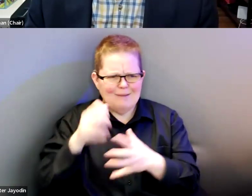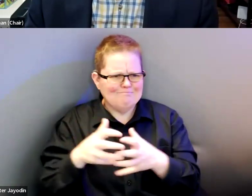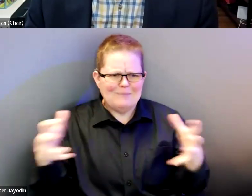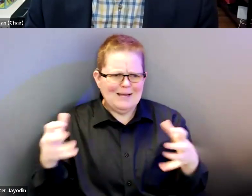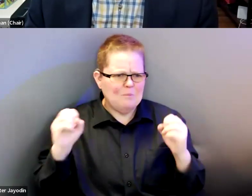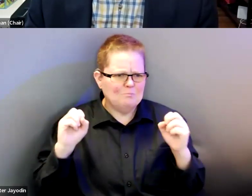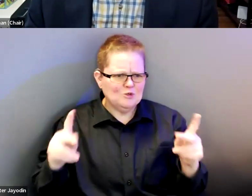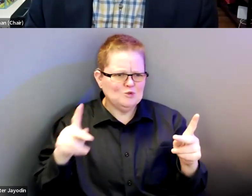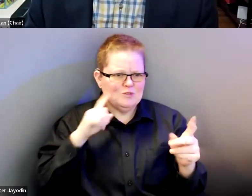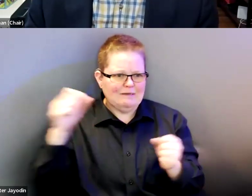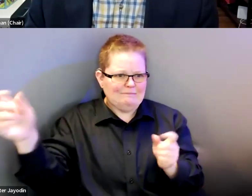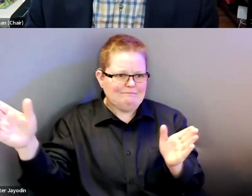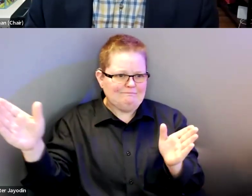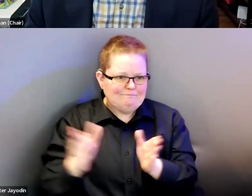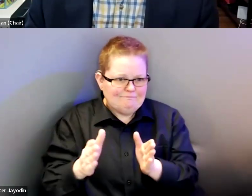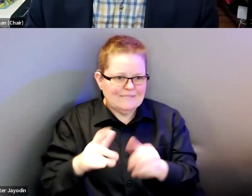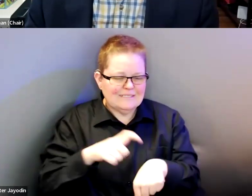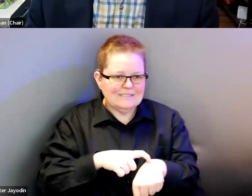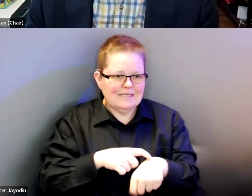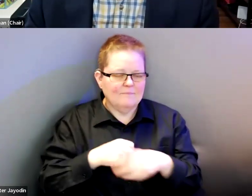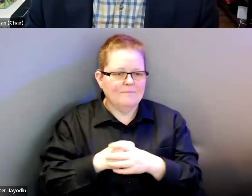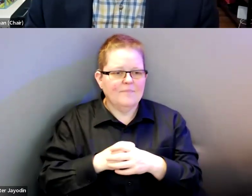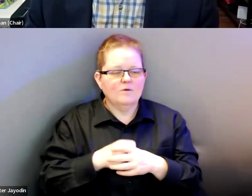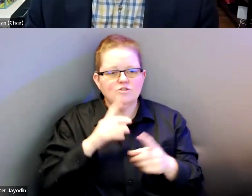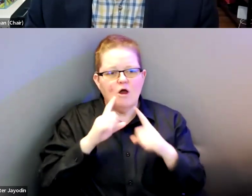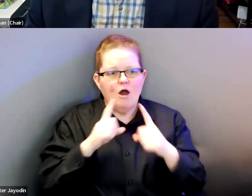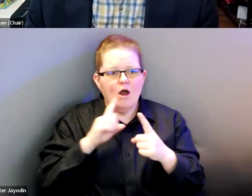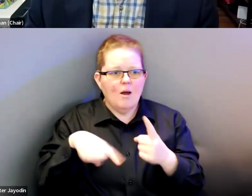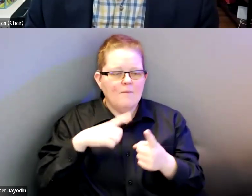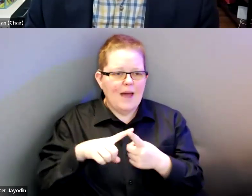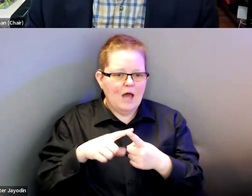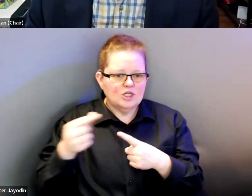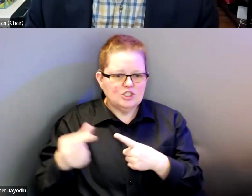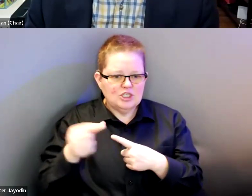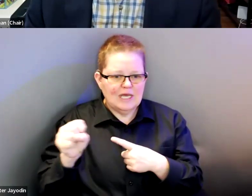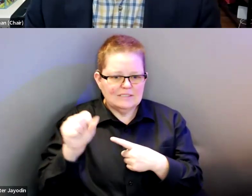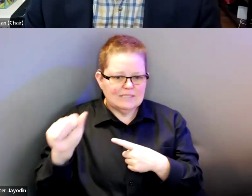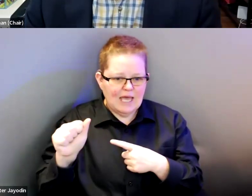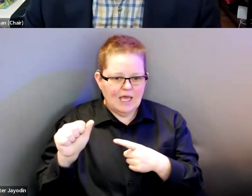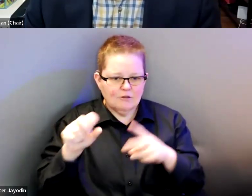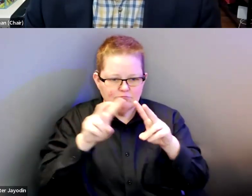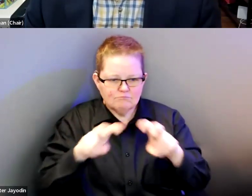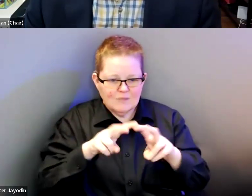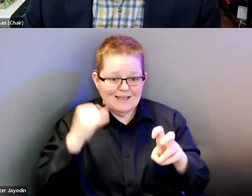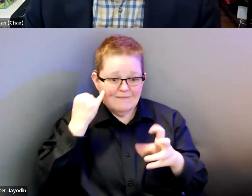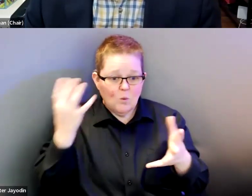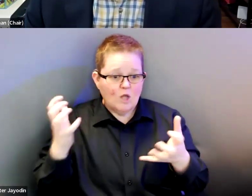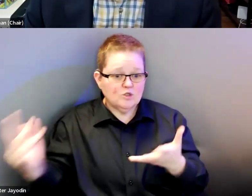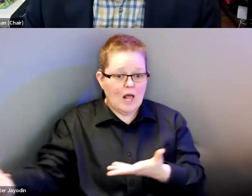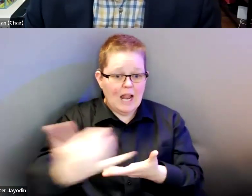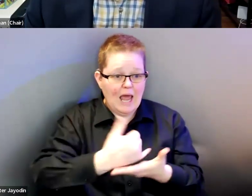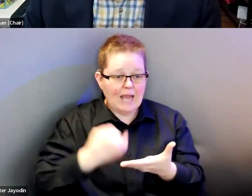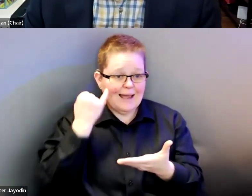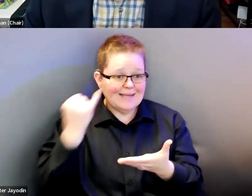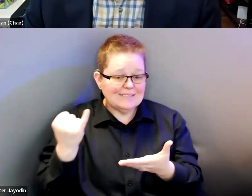that shorter. There was talk of idea scale earlier that GSA is looking into. If you wanted to collect ideas via idea